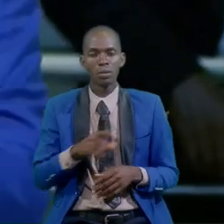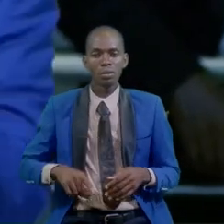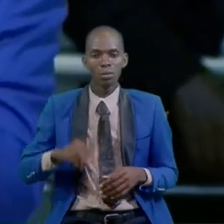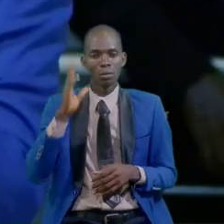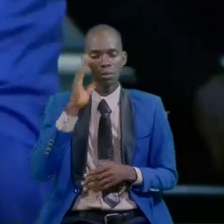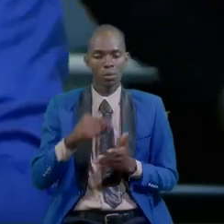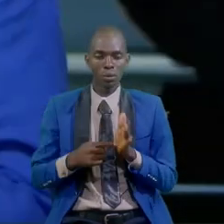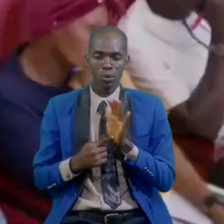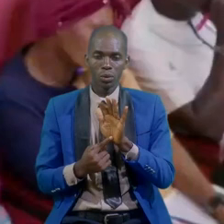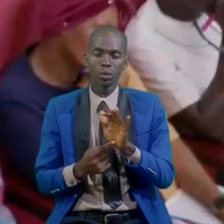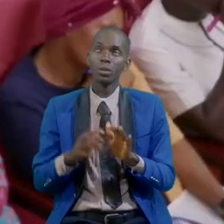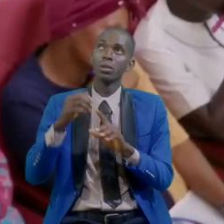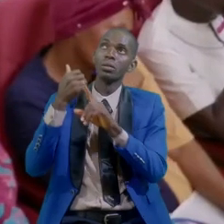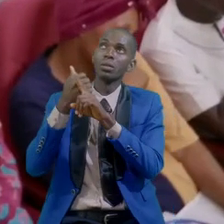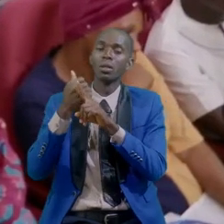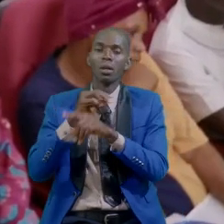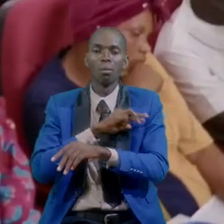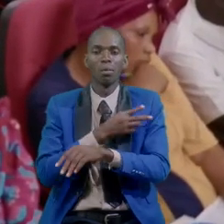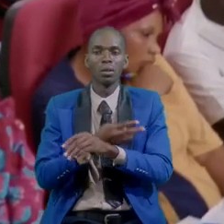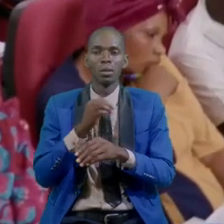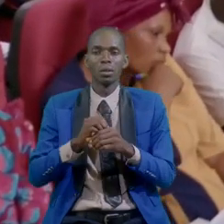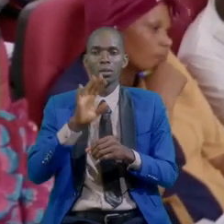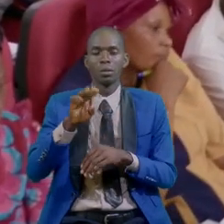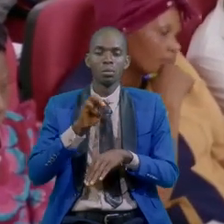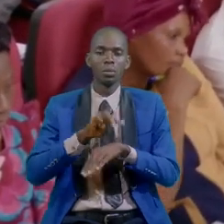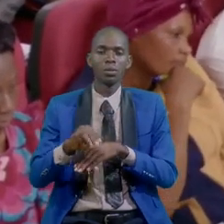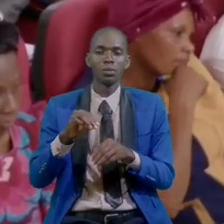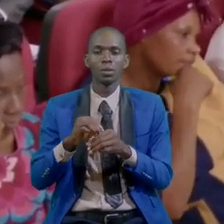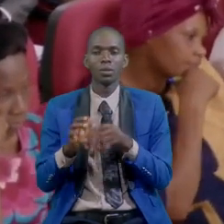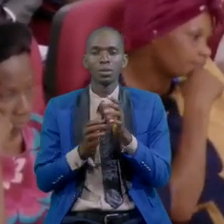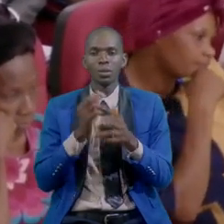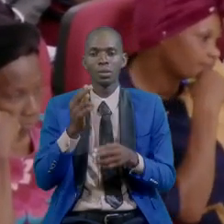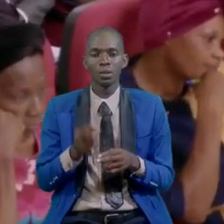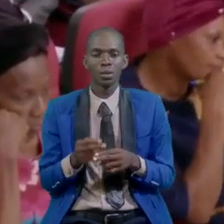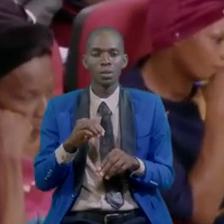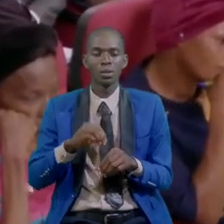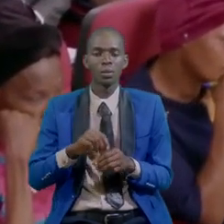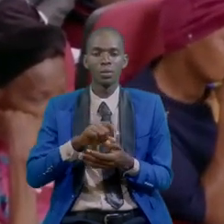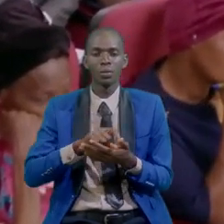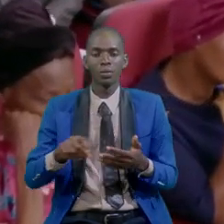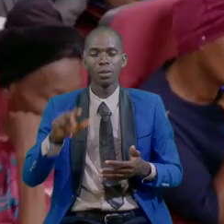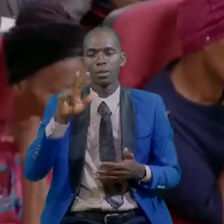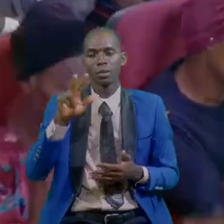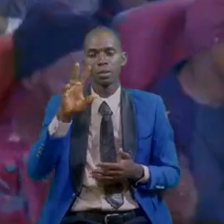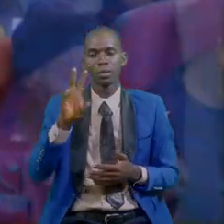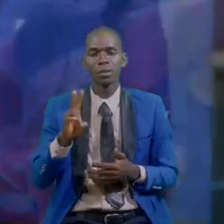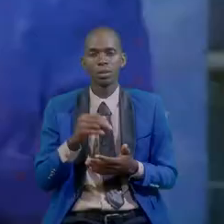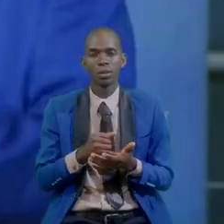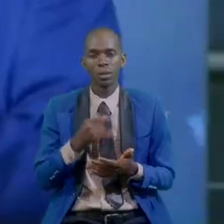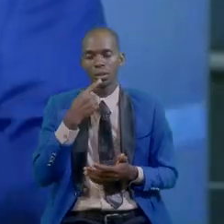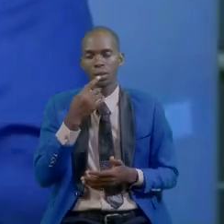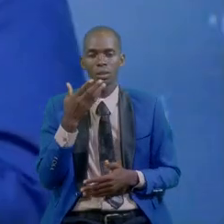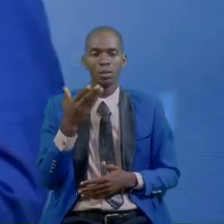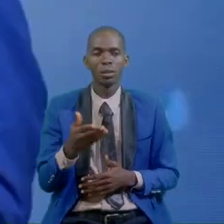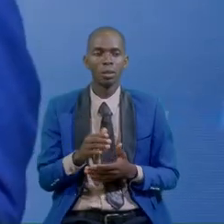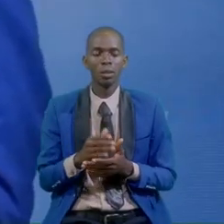himself mighty in your ministry in Jesus' name. Verse 37, it says in verse